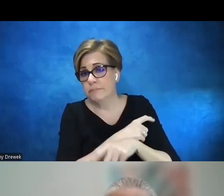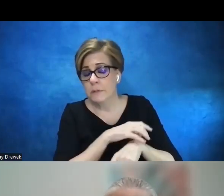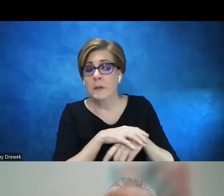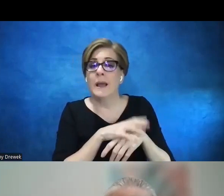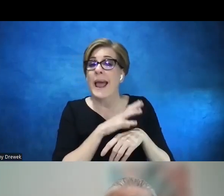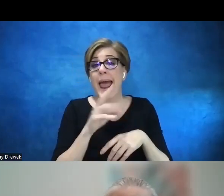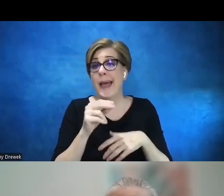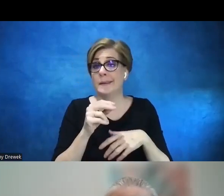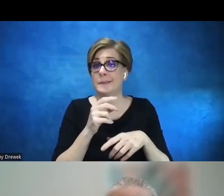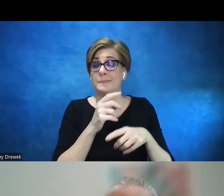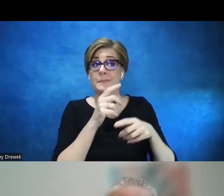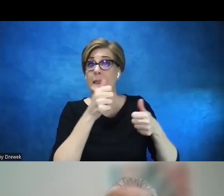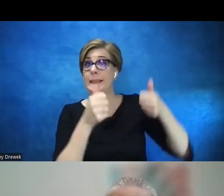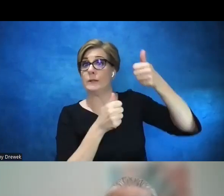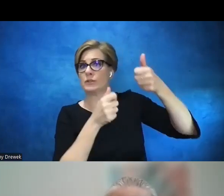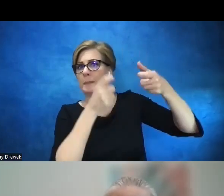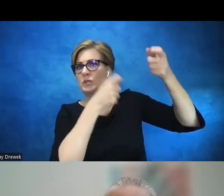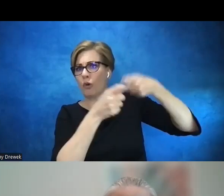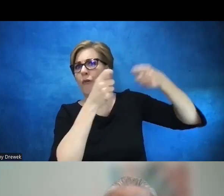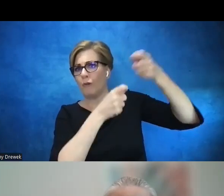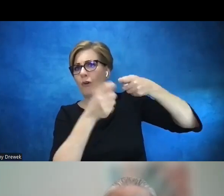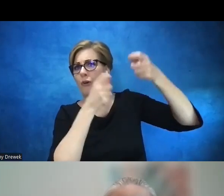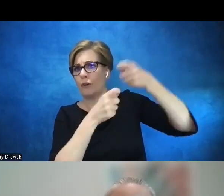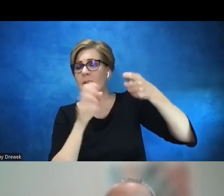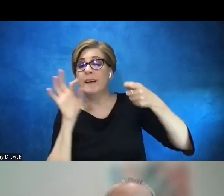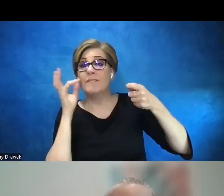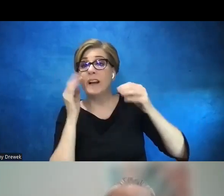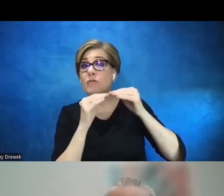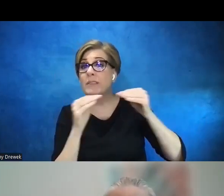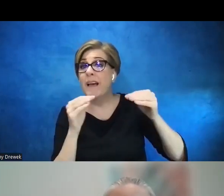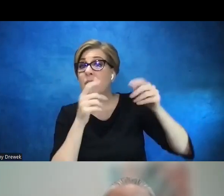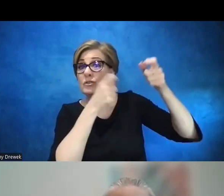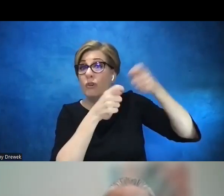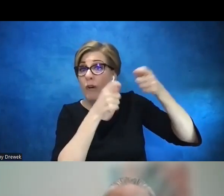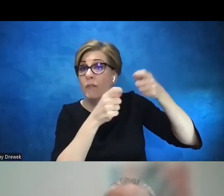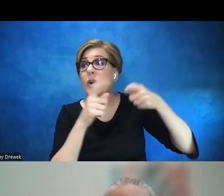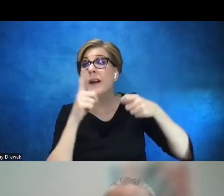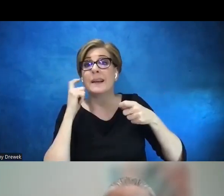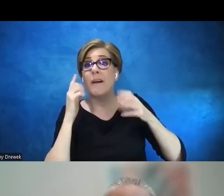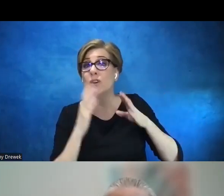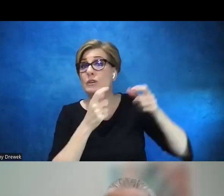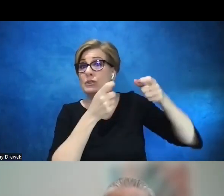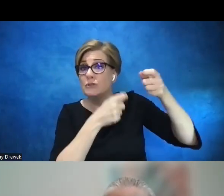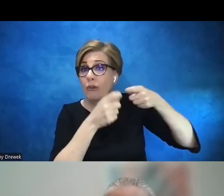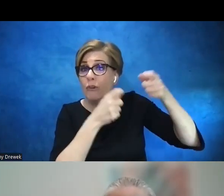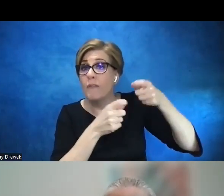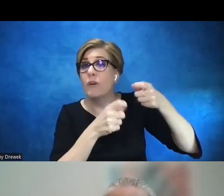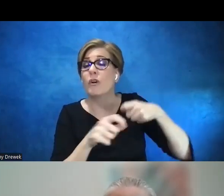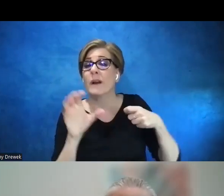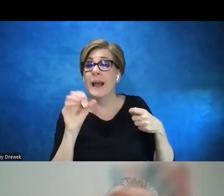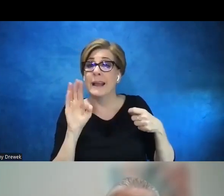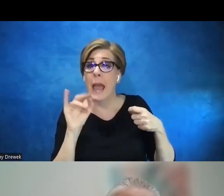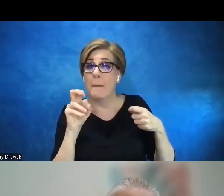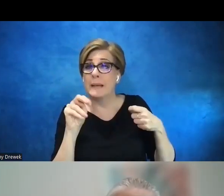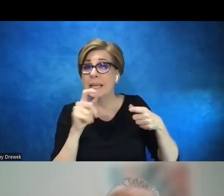in leadership. There's a federal level turnover in leadership, governors turnover, cabinet leaders turnover.